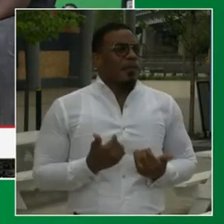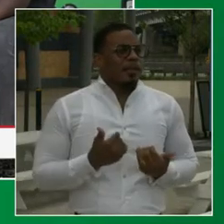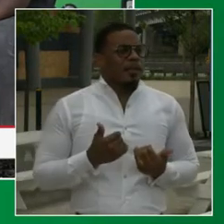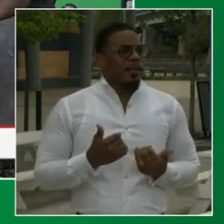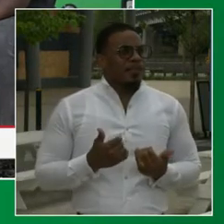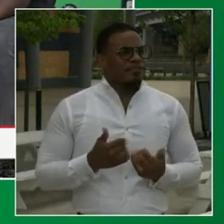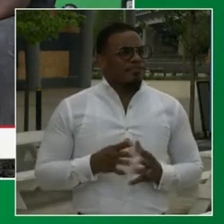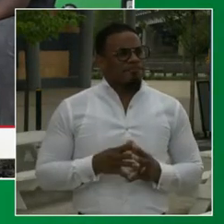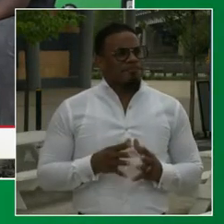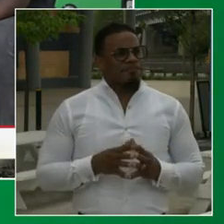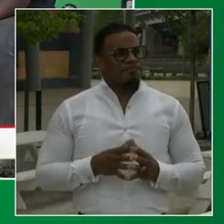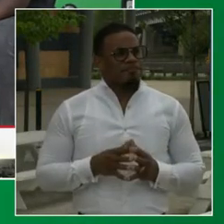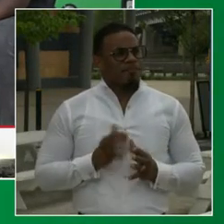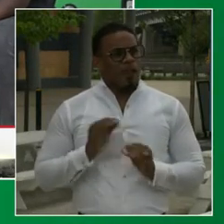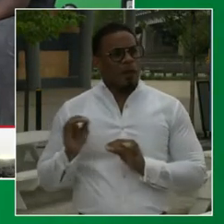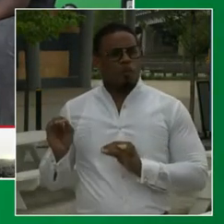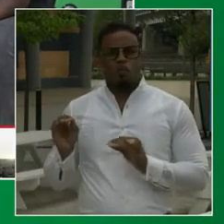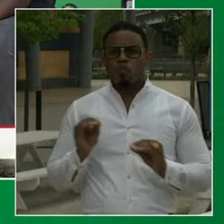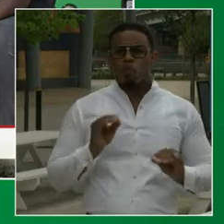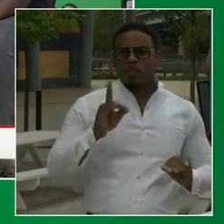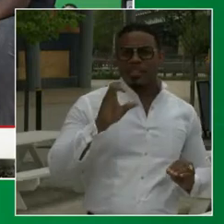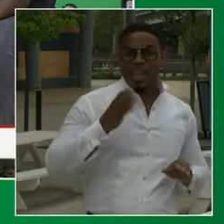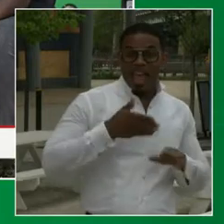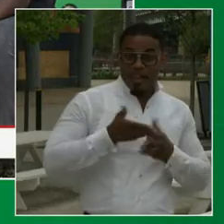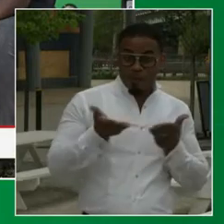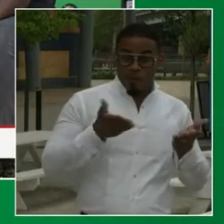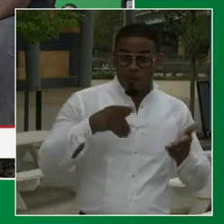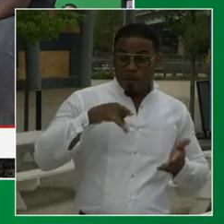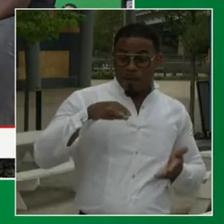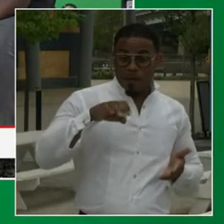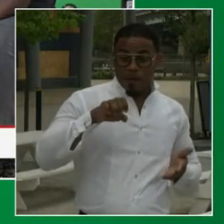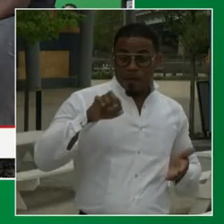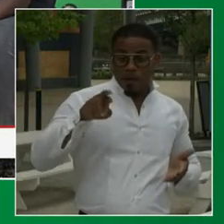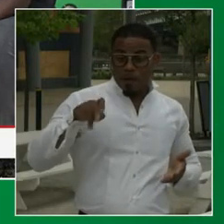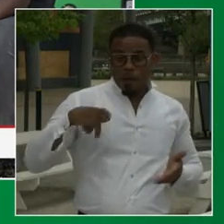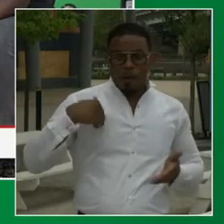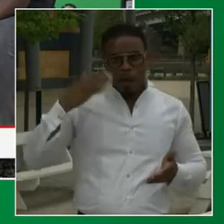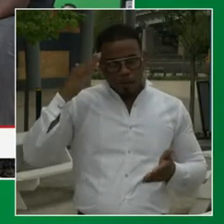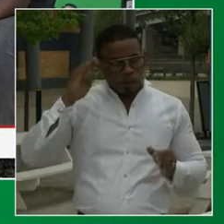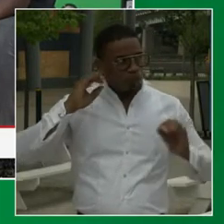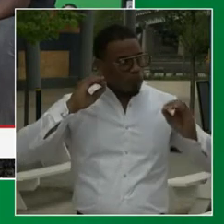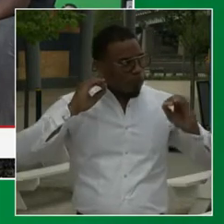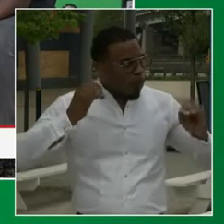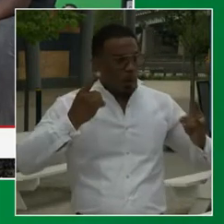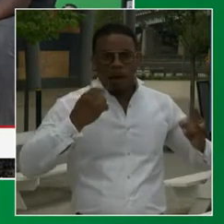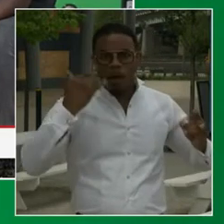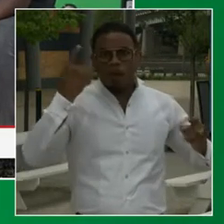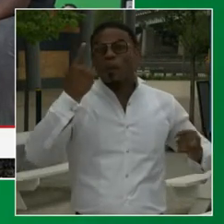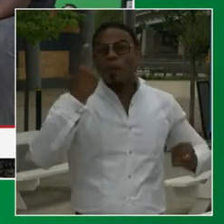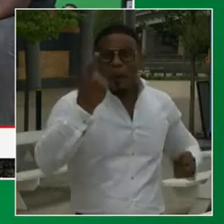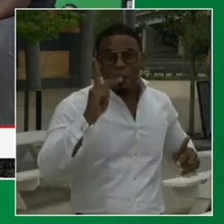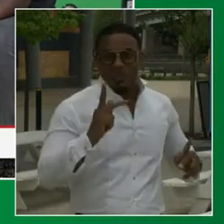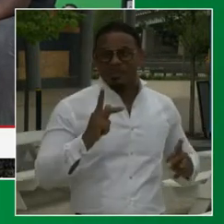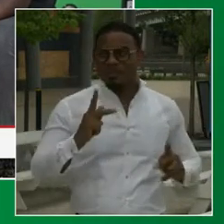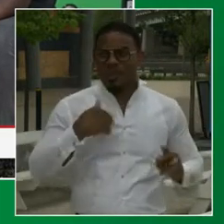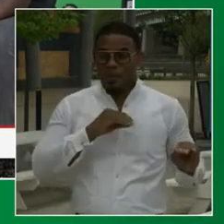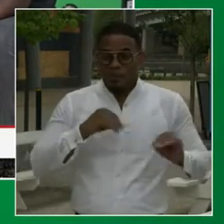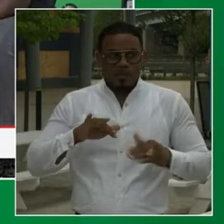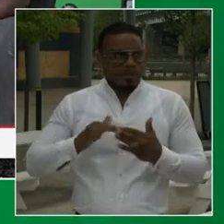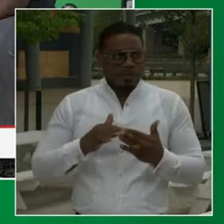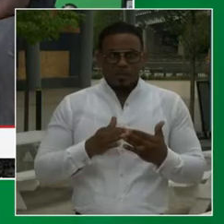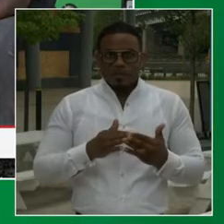I moved to DC after serving in the Peace Corps. I knew no one. I knew one person, actually, when I moved to this